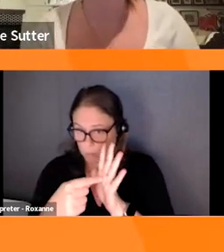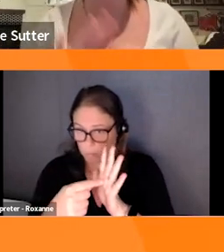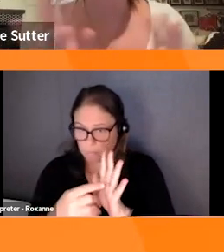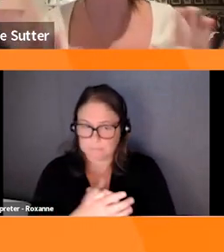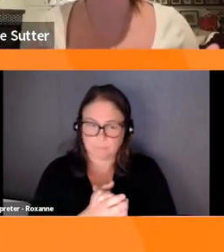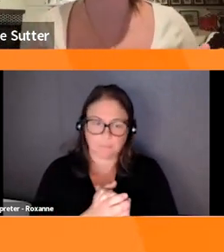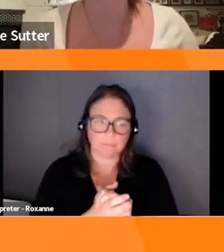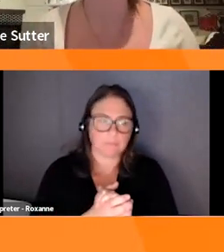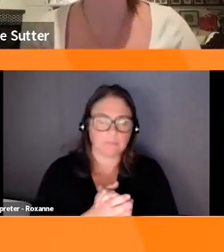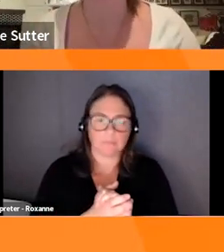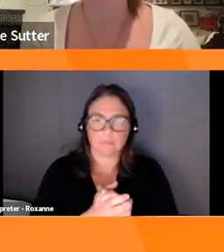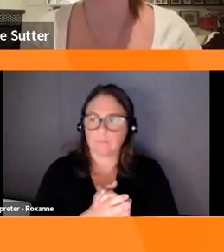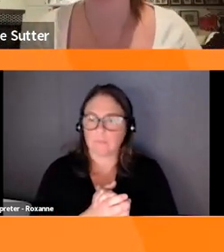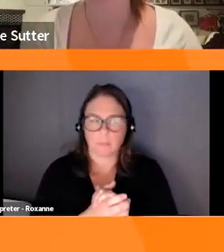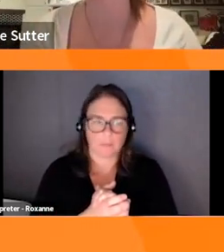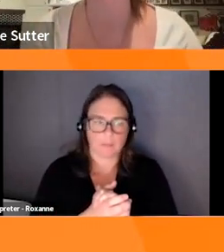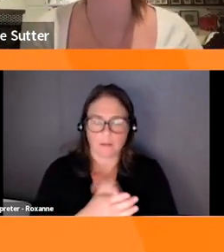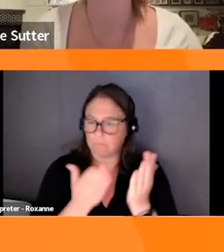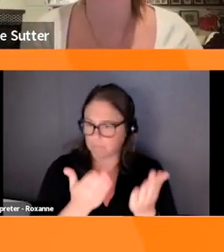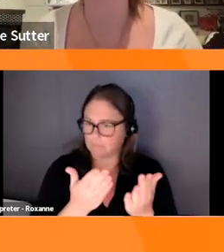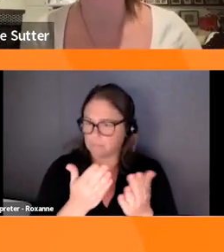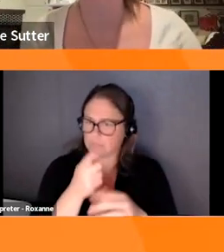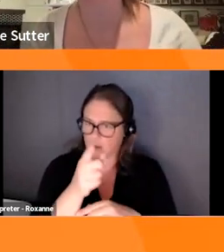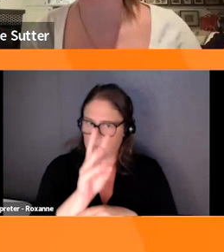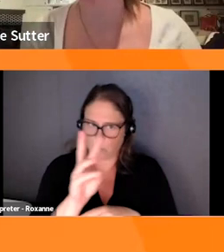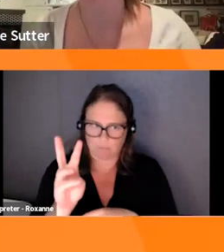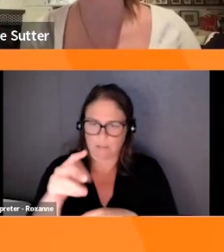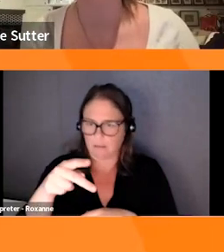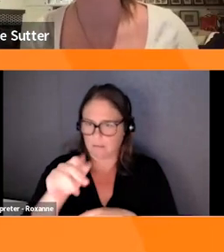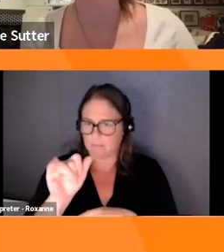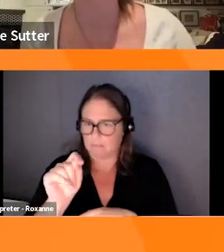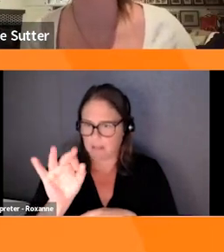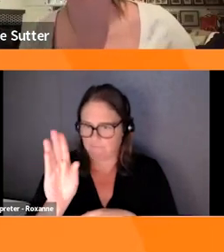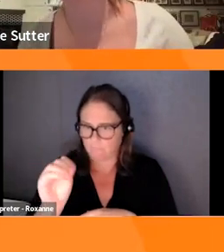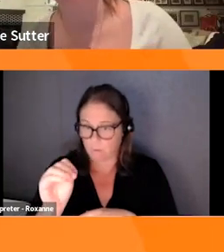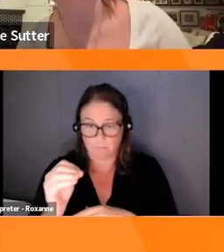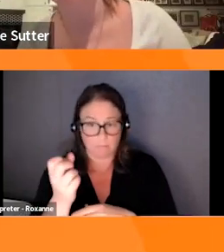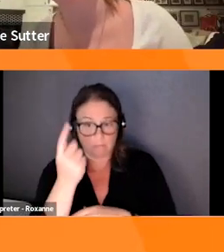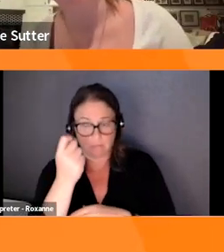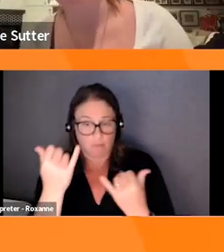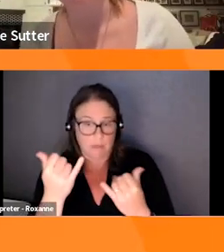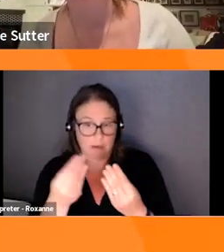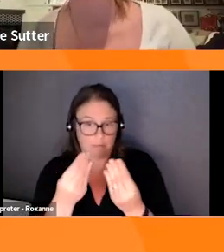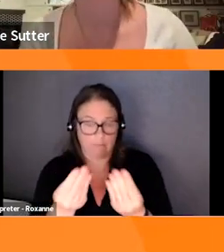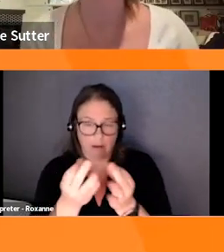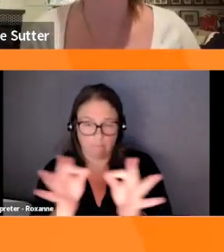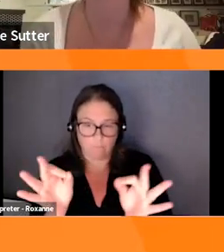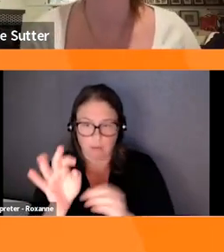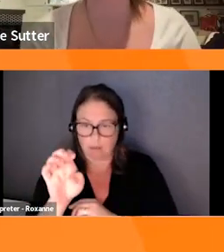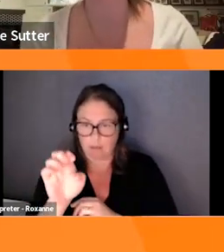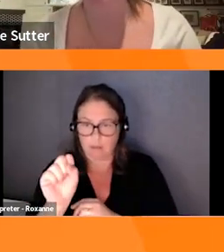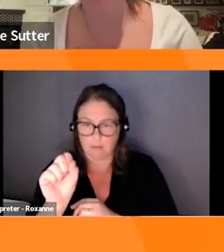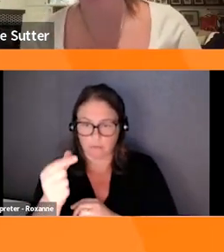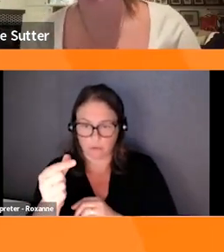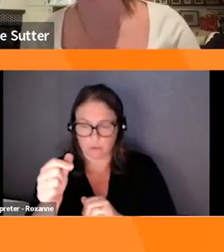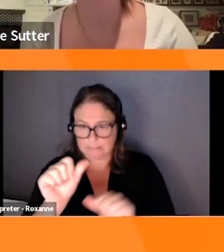our platform here right now. We are offering right now a free ESG assessment. So if